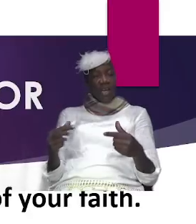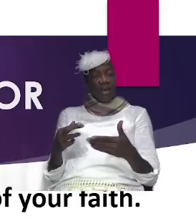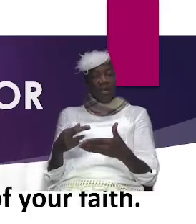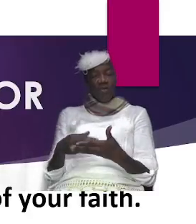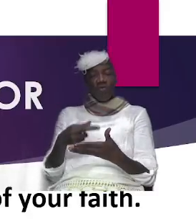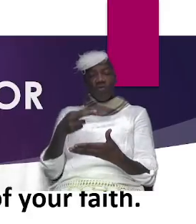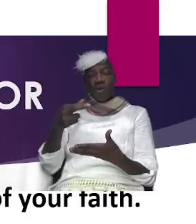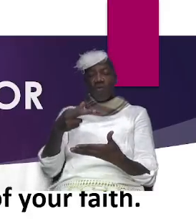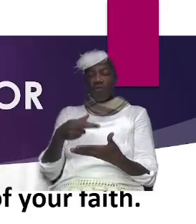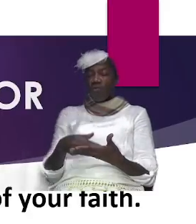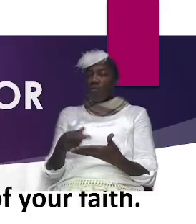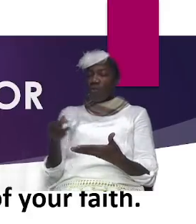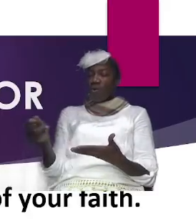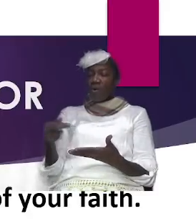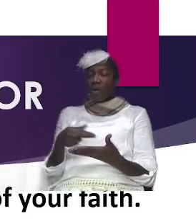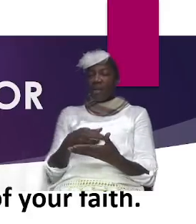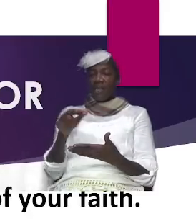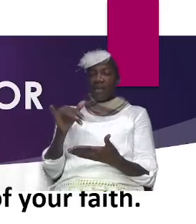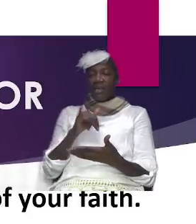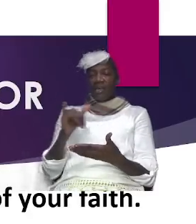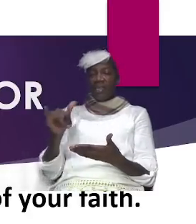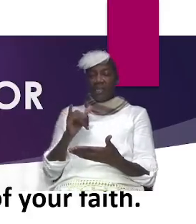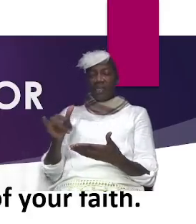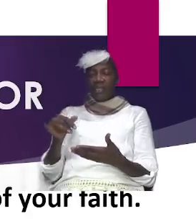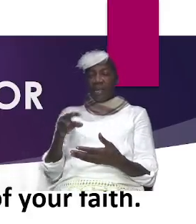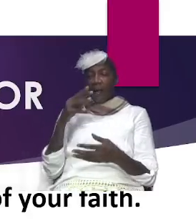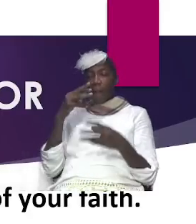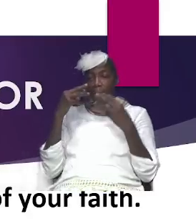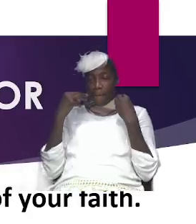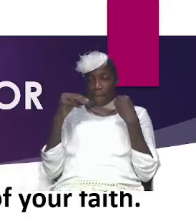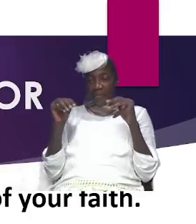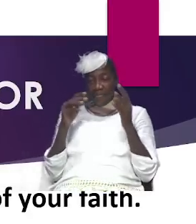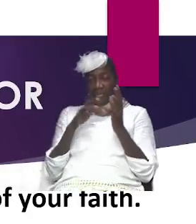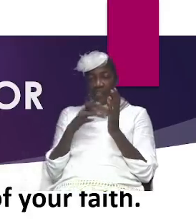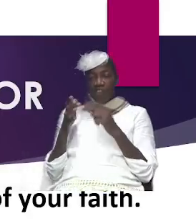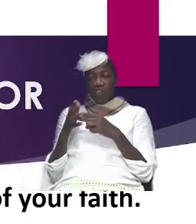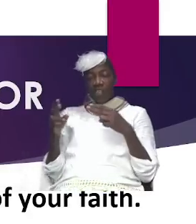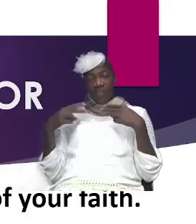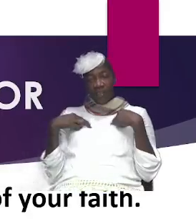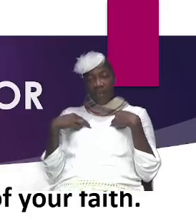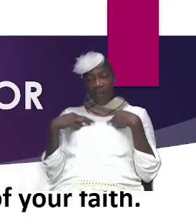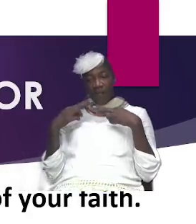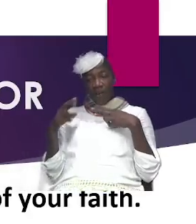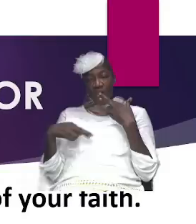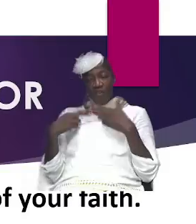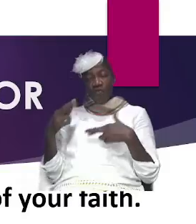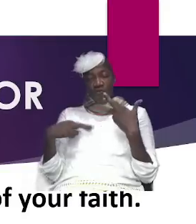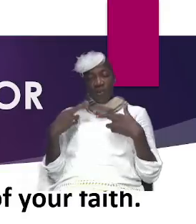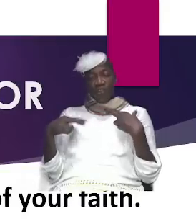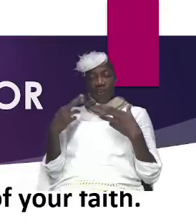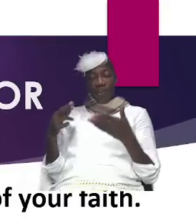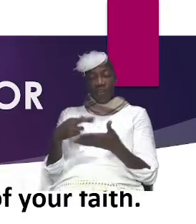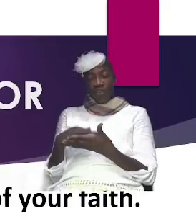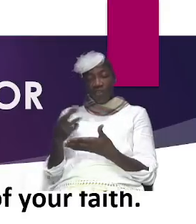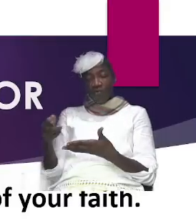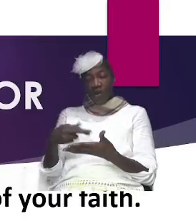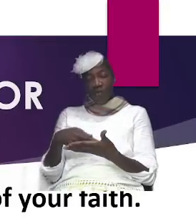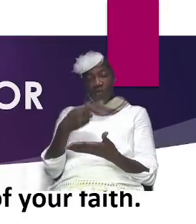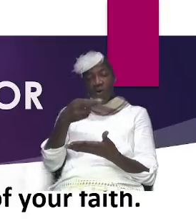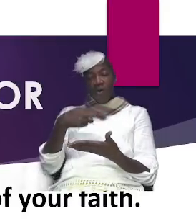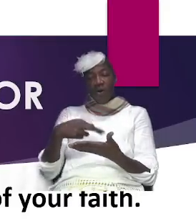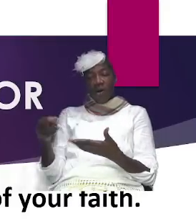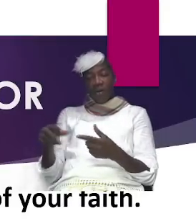And it is the same message that Jesus had. He said, rejoice, for your reward is great in